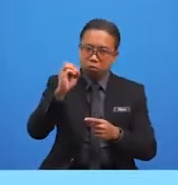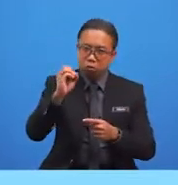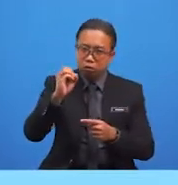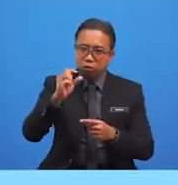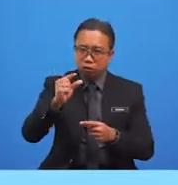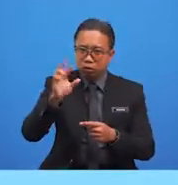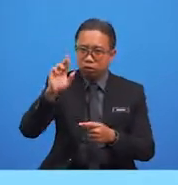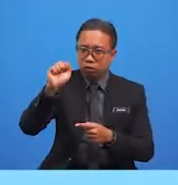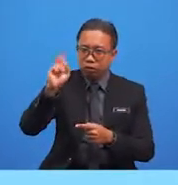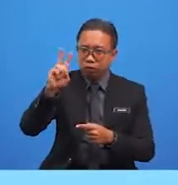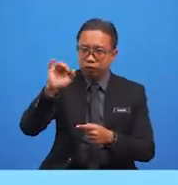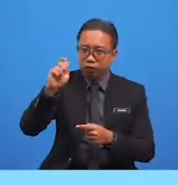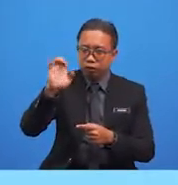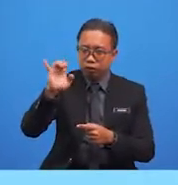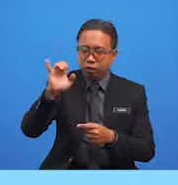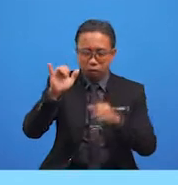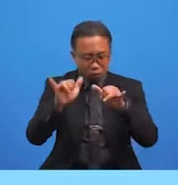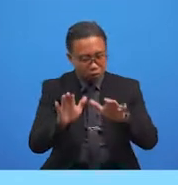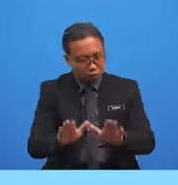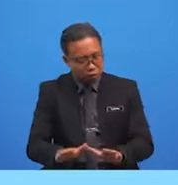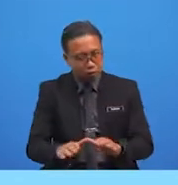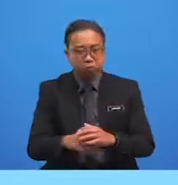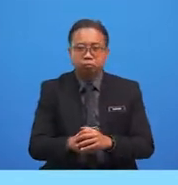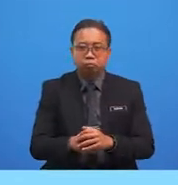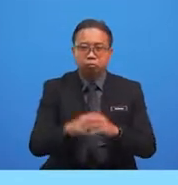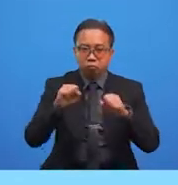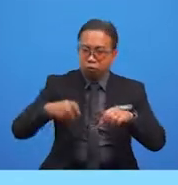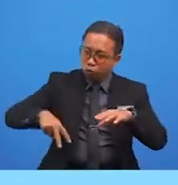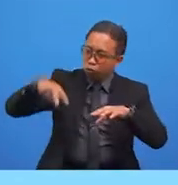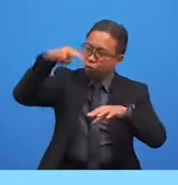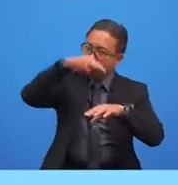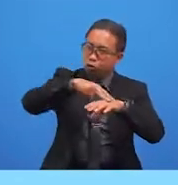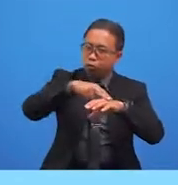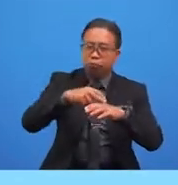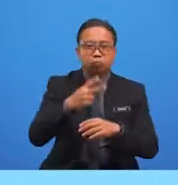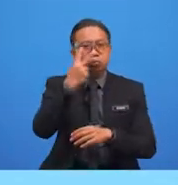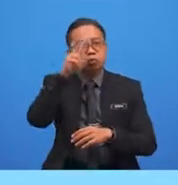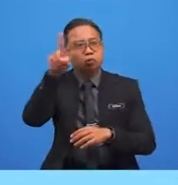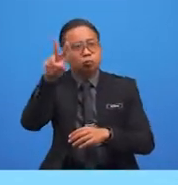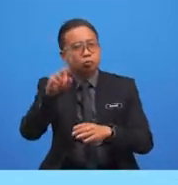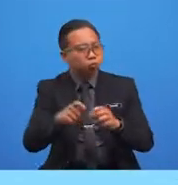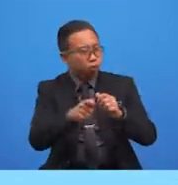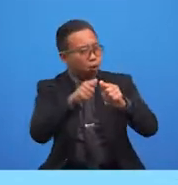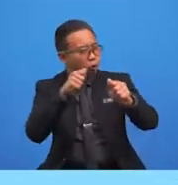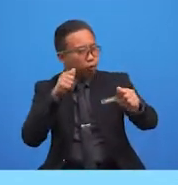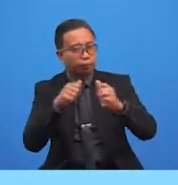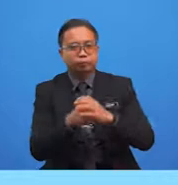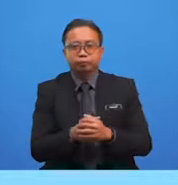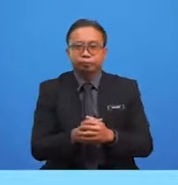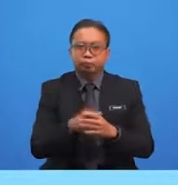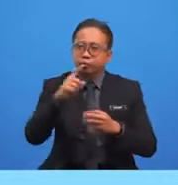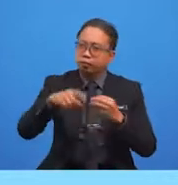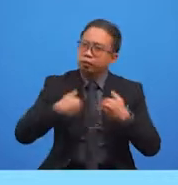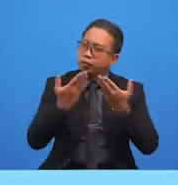gravity. It will be fun to jump or just float around. What about you?